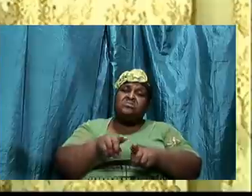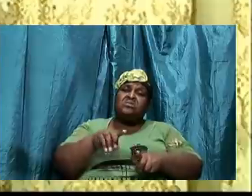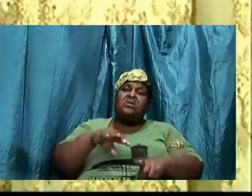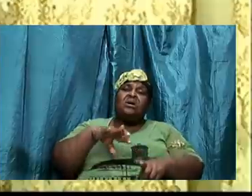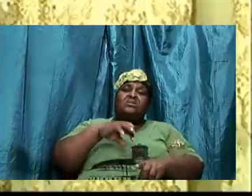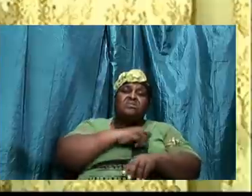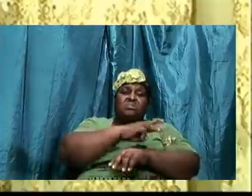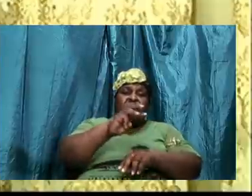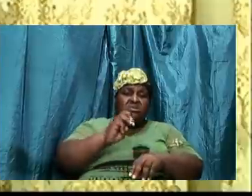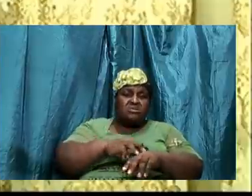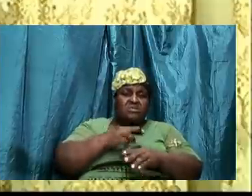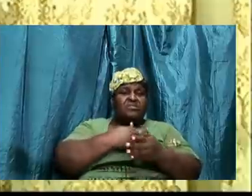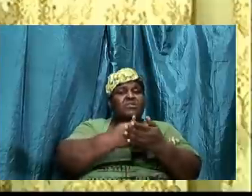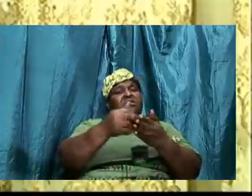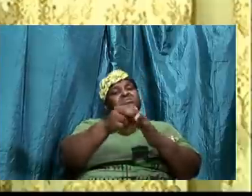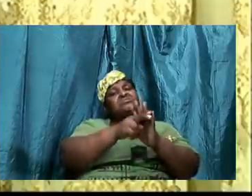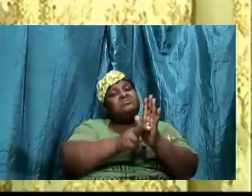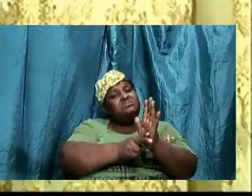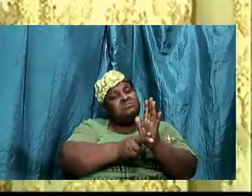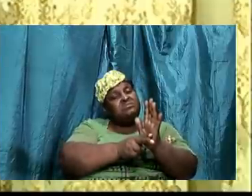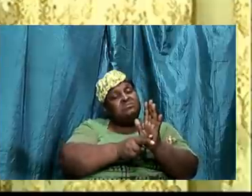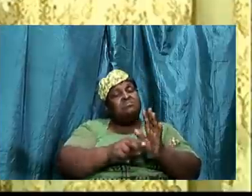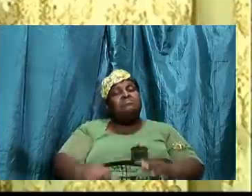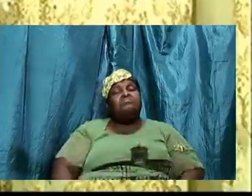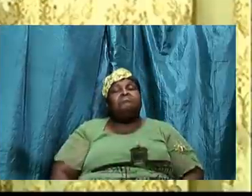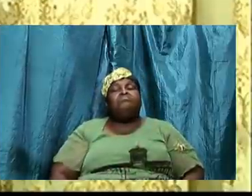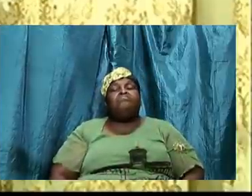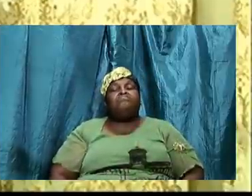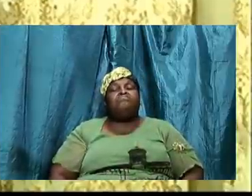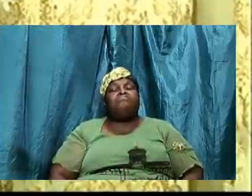as ministers of righteousness.